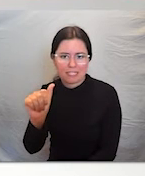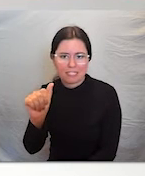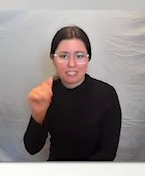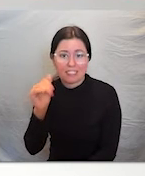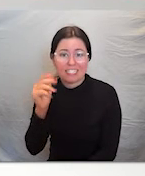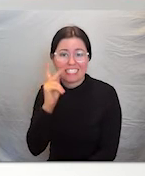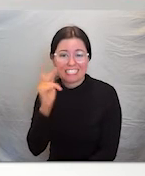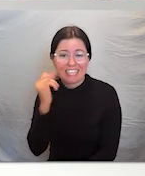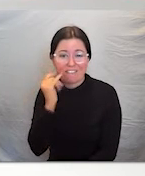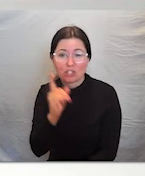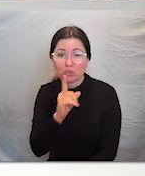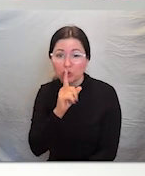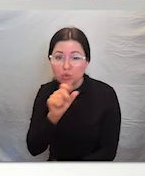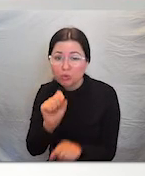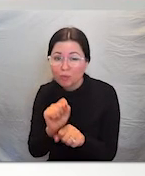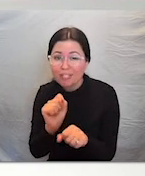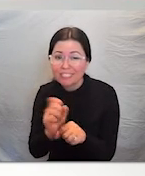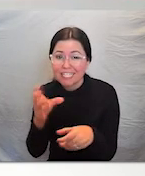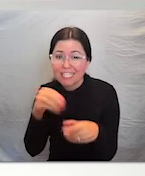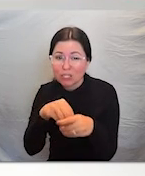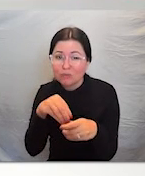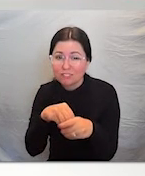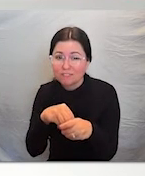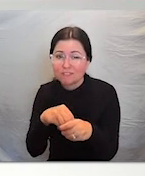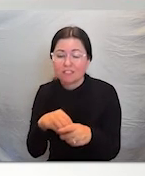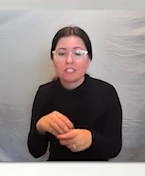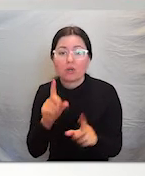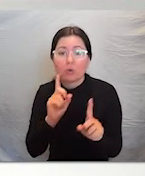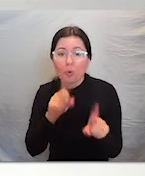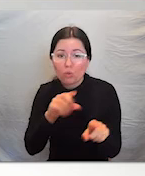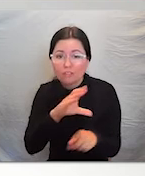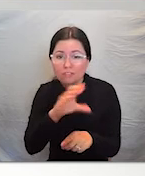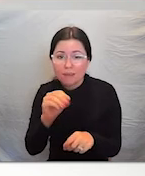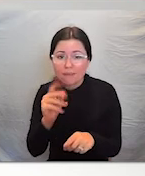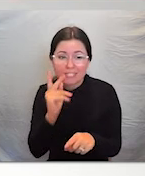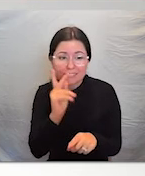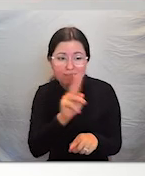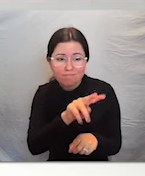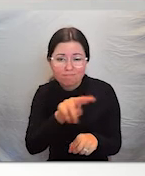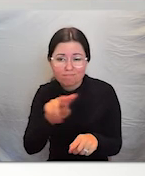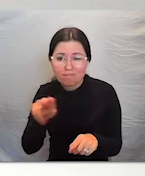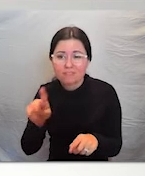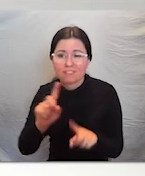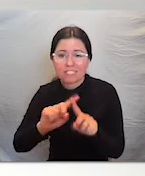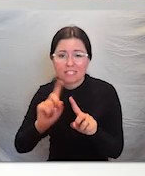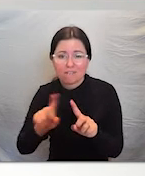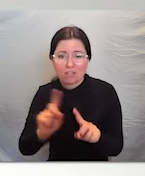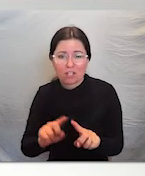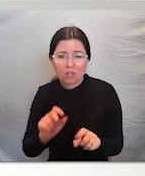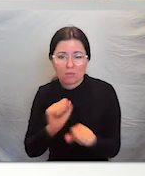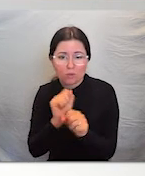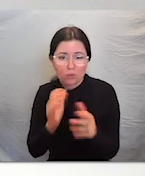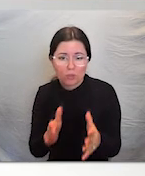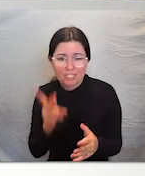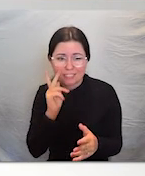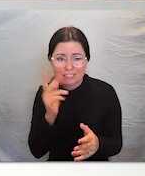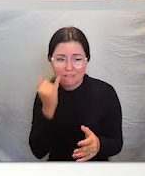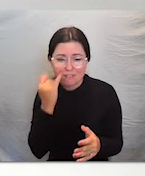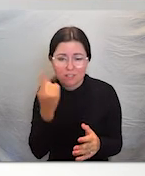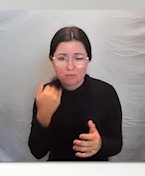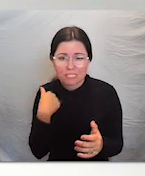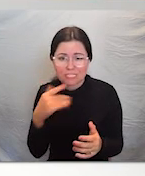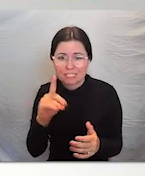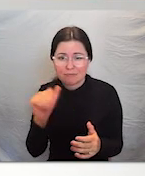inclusive, actually go to the company and see if you see individuals with disabilities that are working